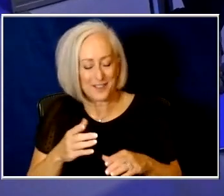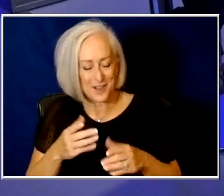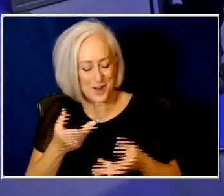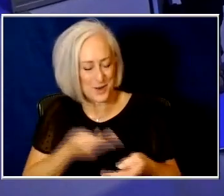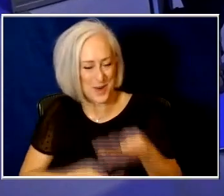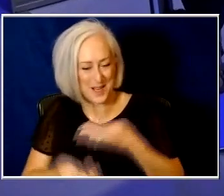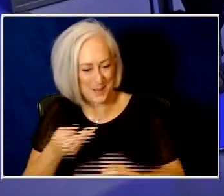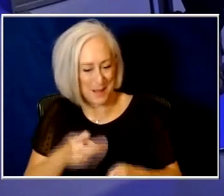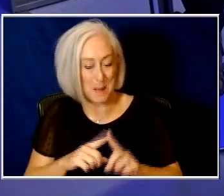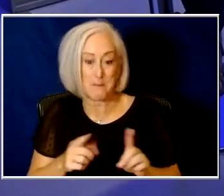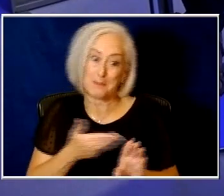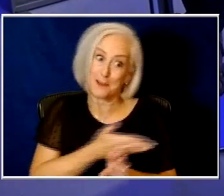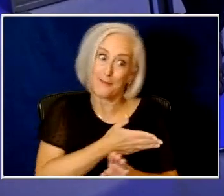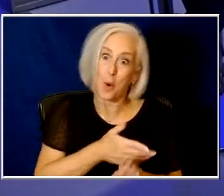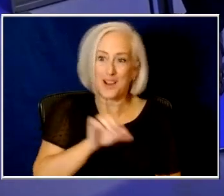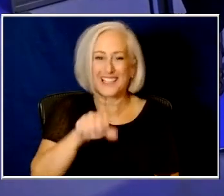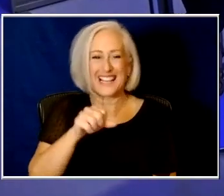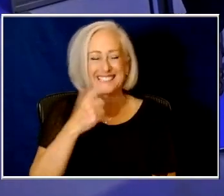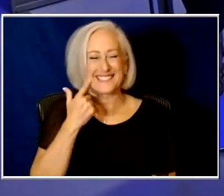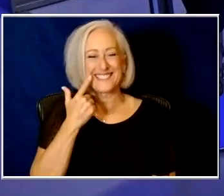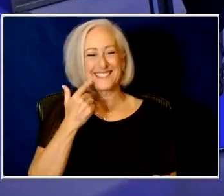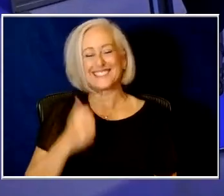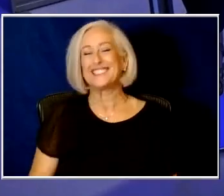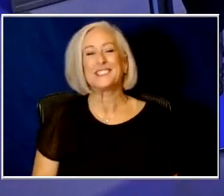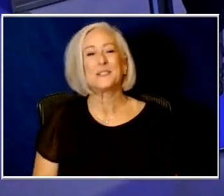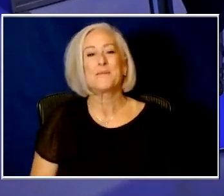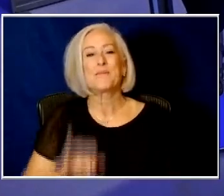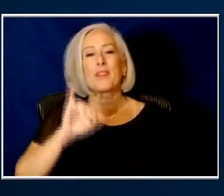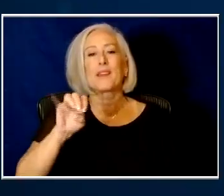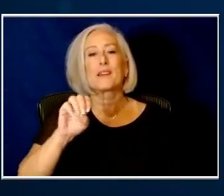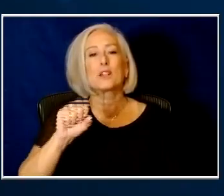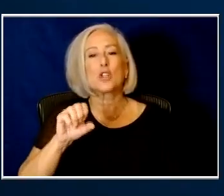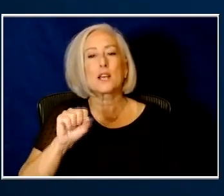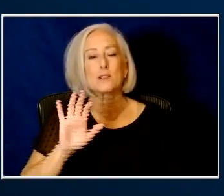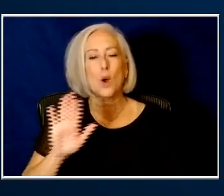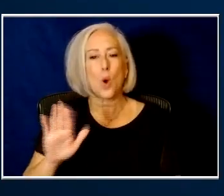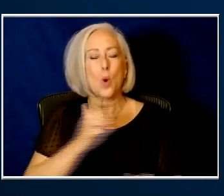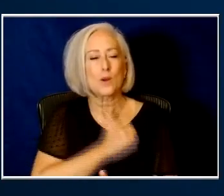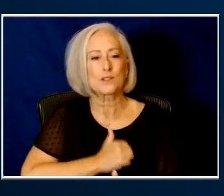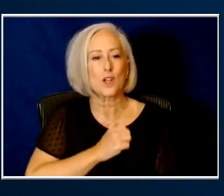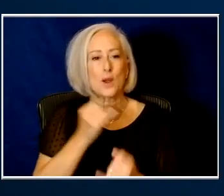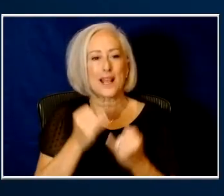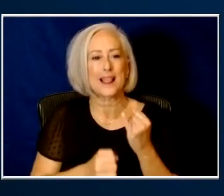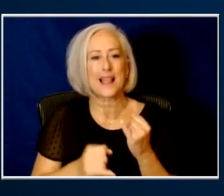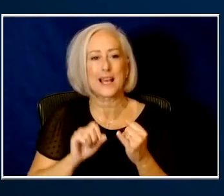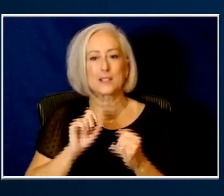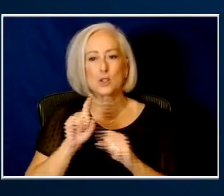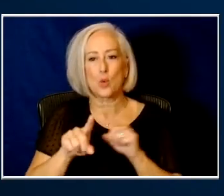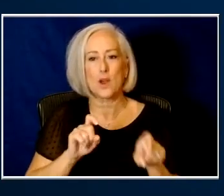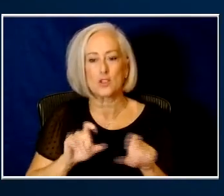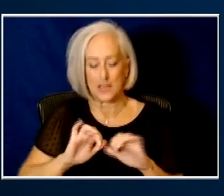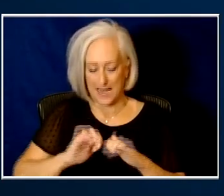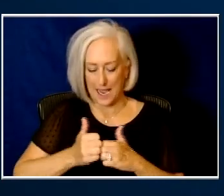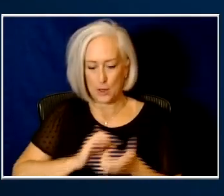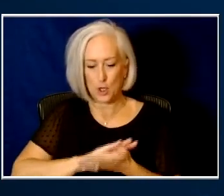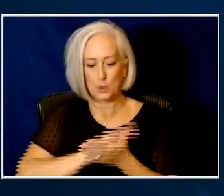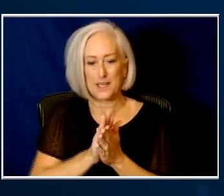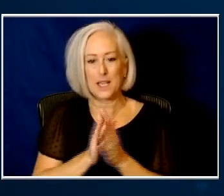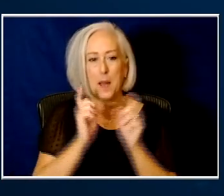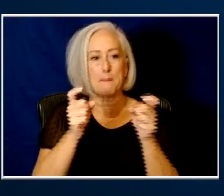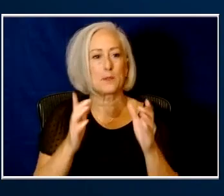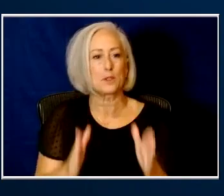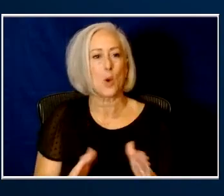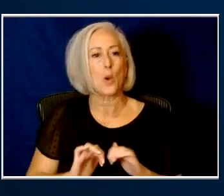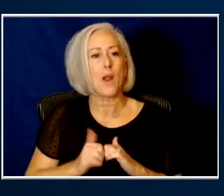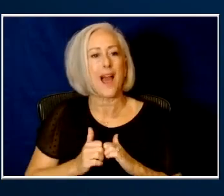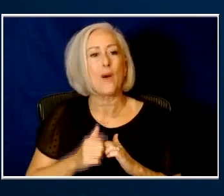there. All right, good. All right, Jess, let's, last question. Guys, how do you become a donor if you're less than 40?